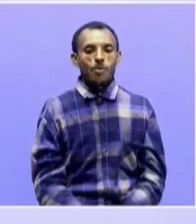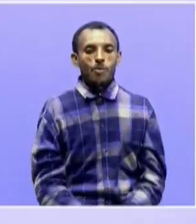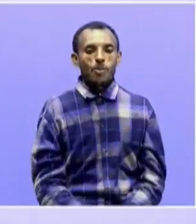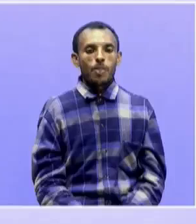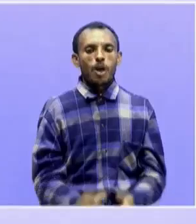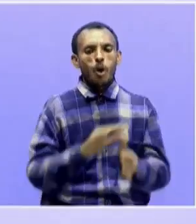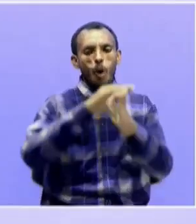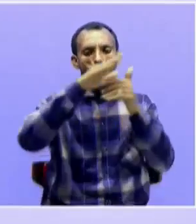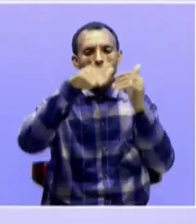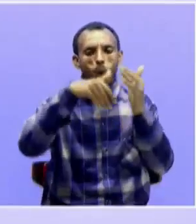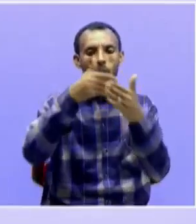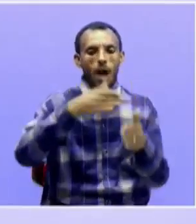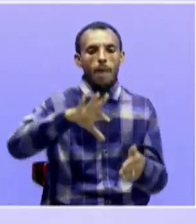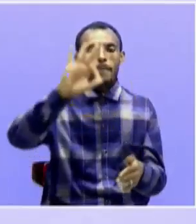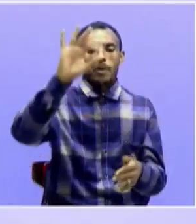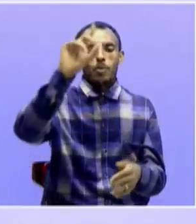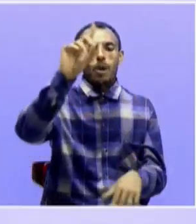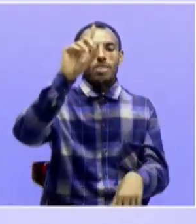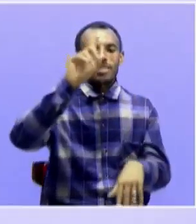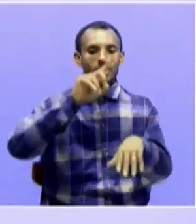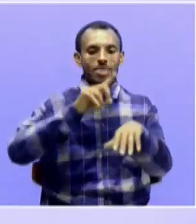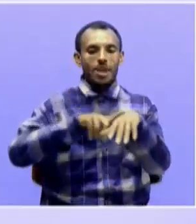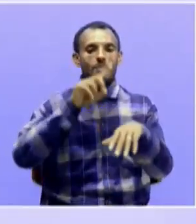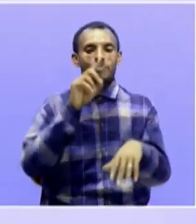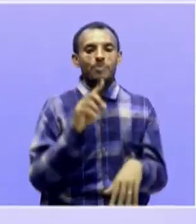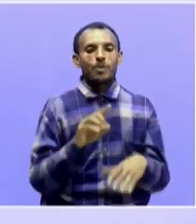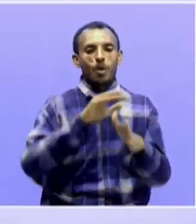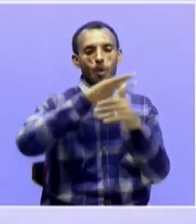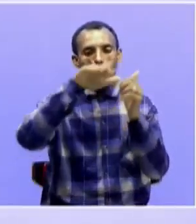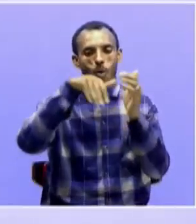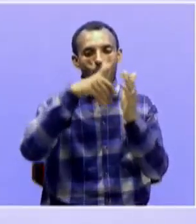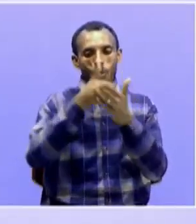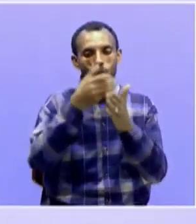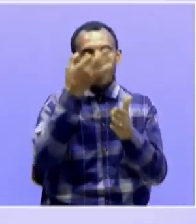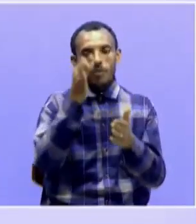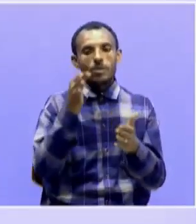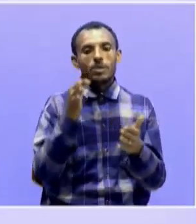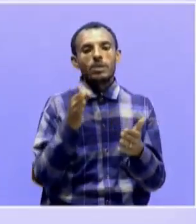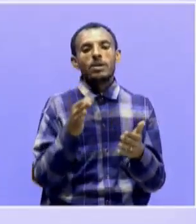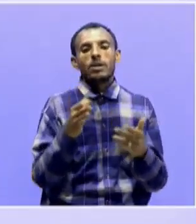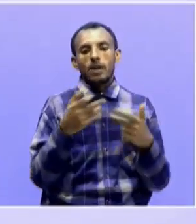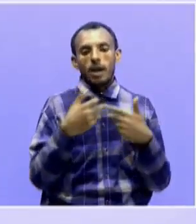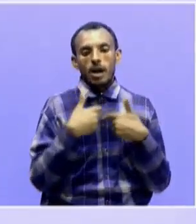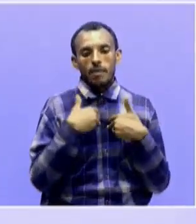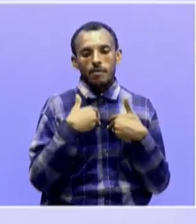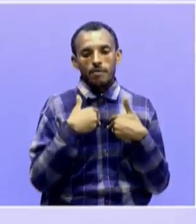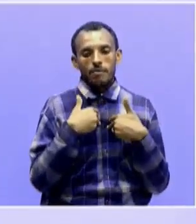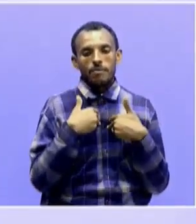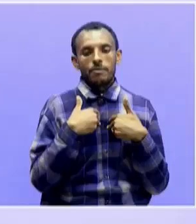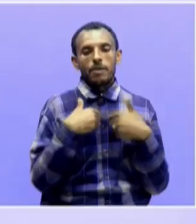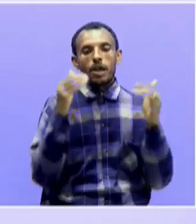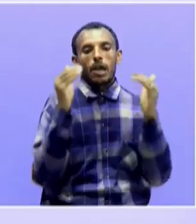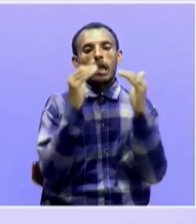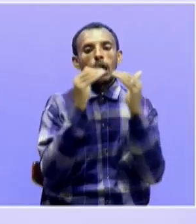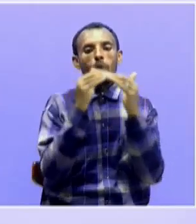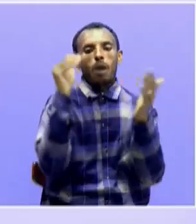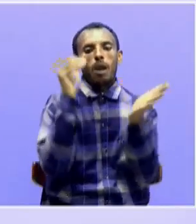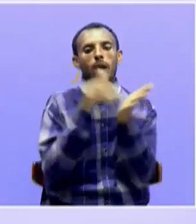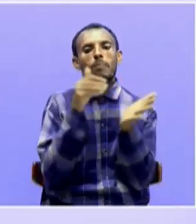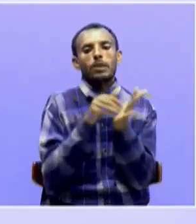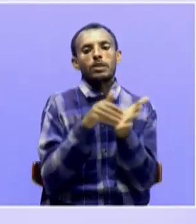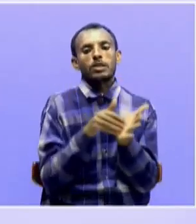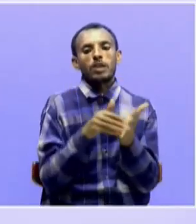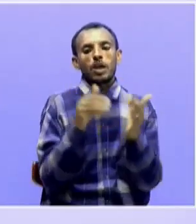all appears once. All of them have equal repetition or